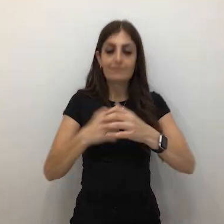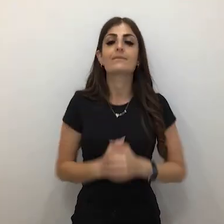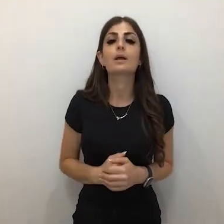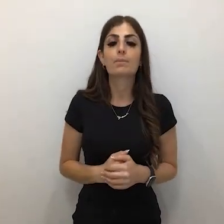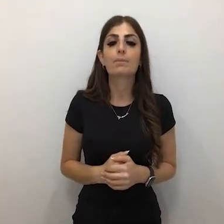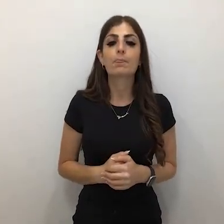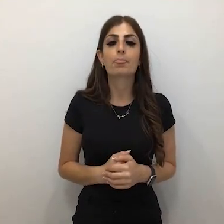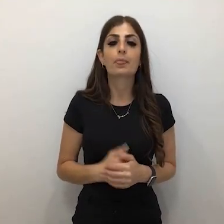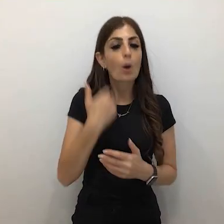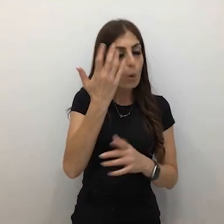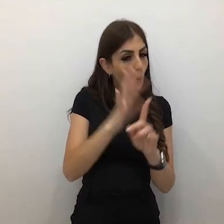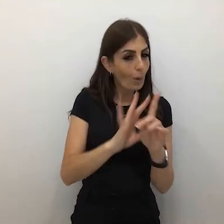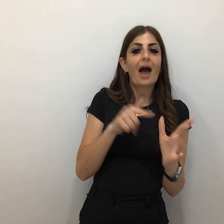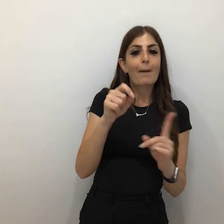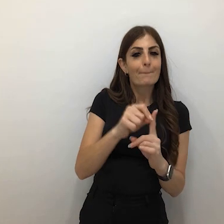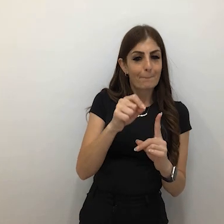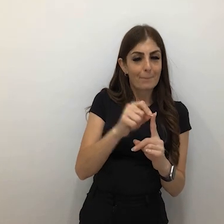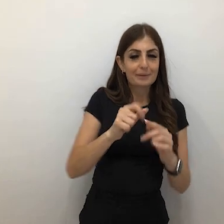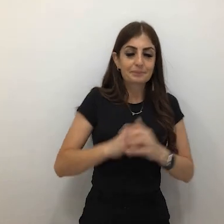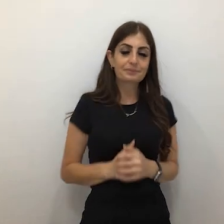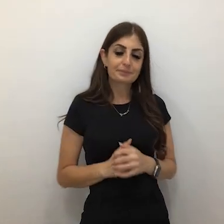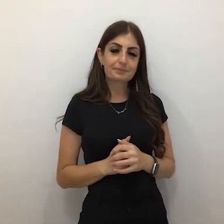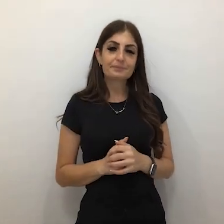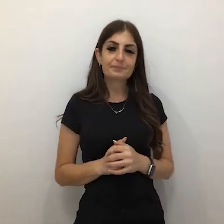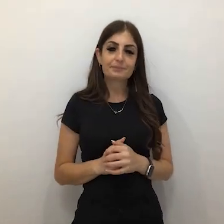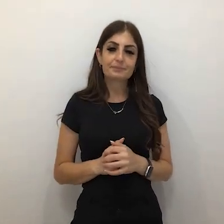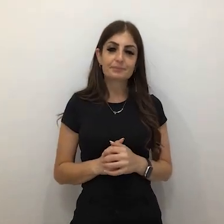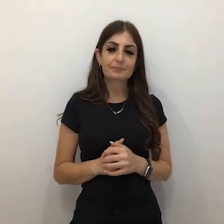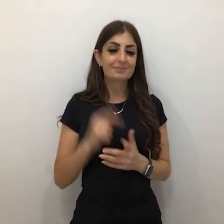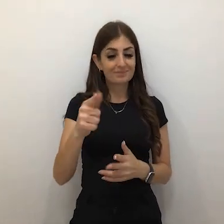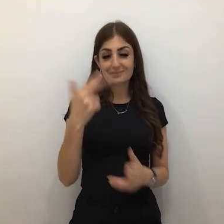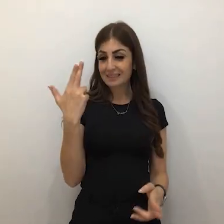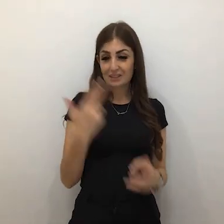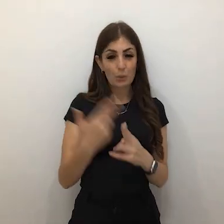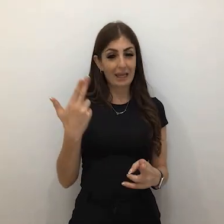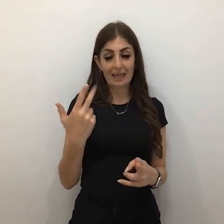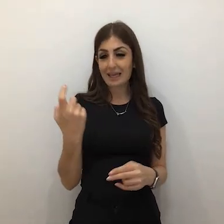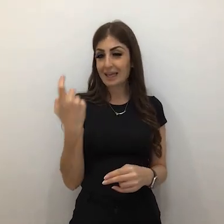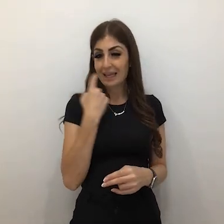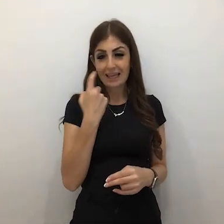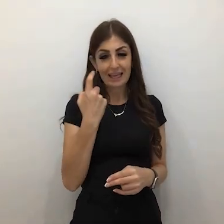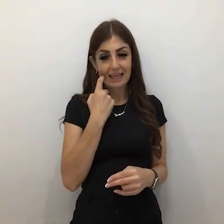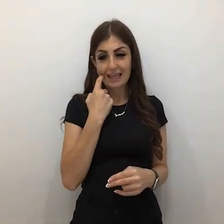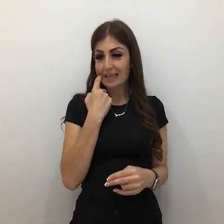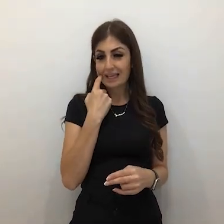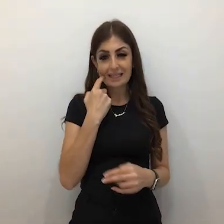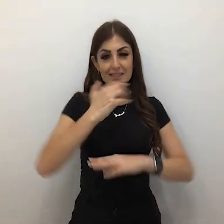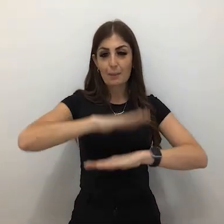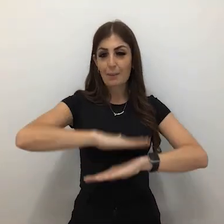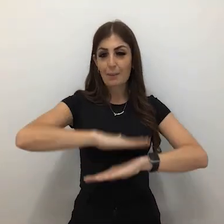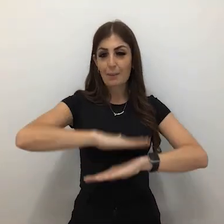posters for school plays all the way back in high school years, and went on to work professionally in a range of industries, particularly